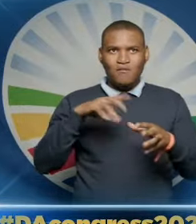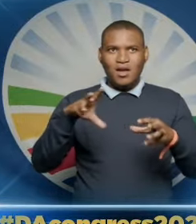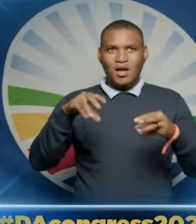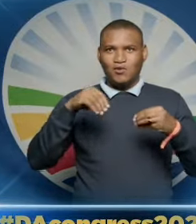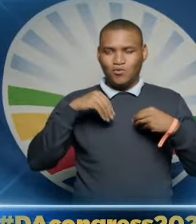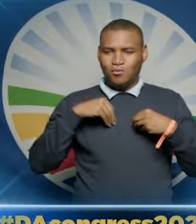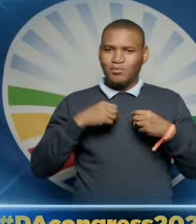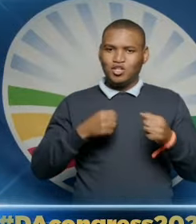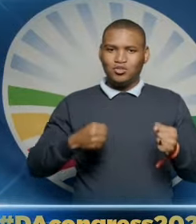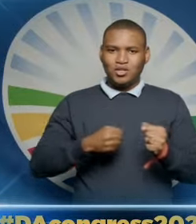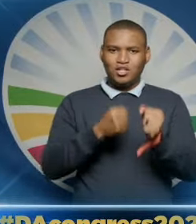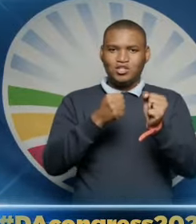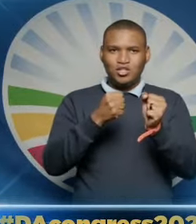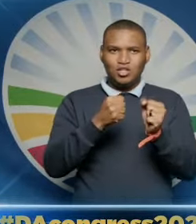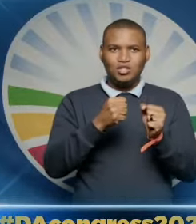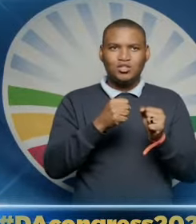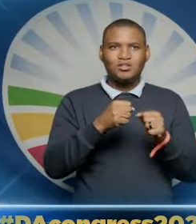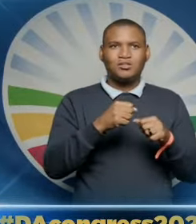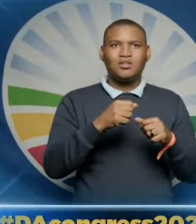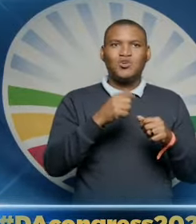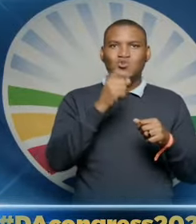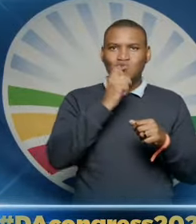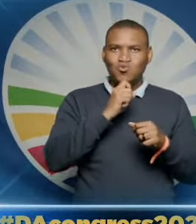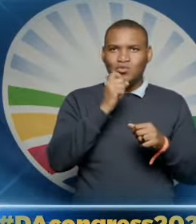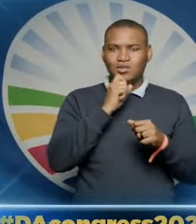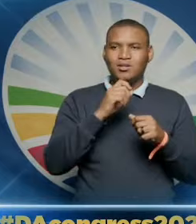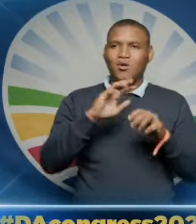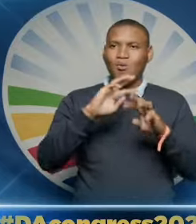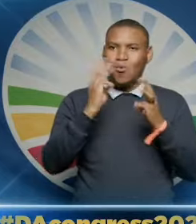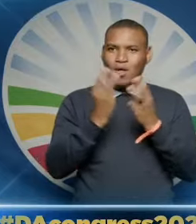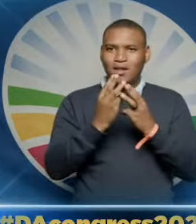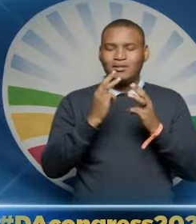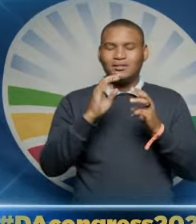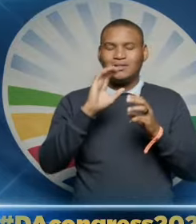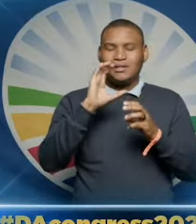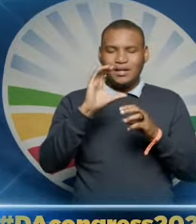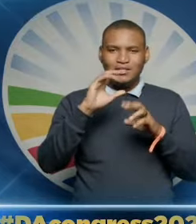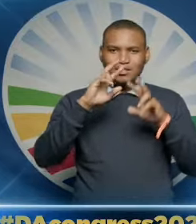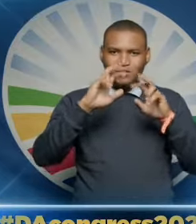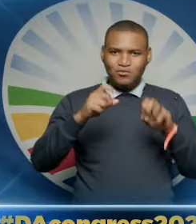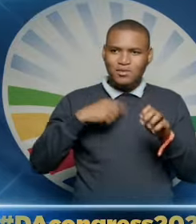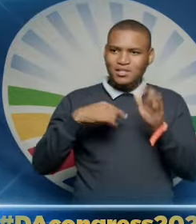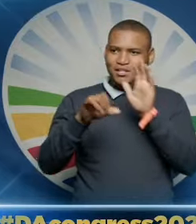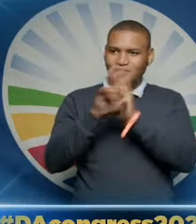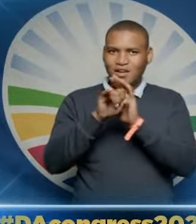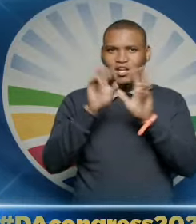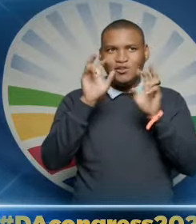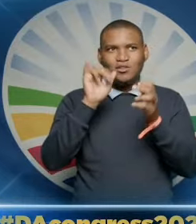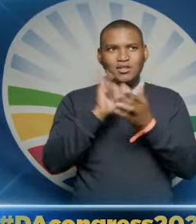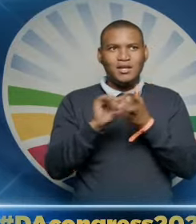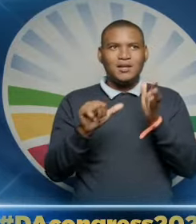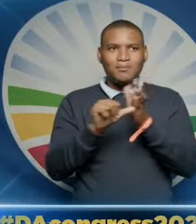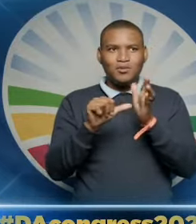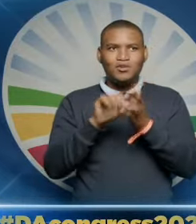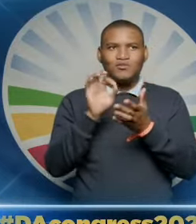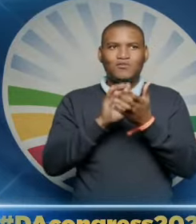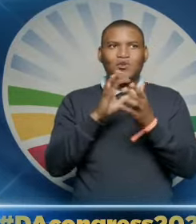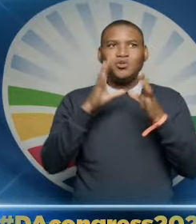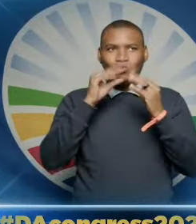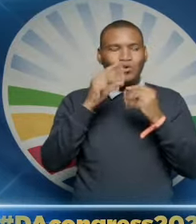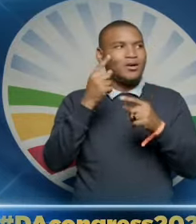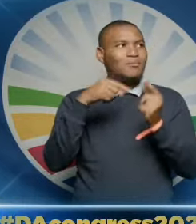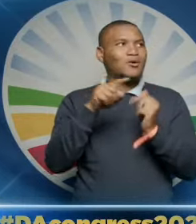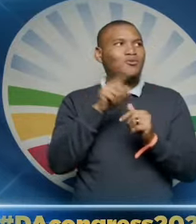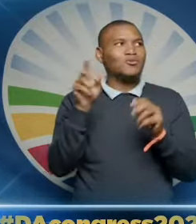strategic direction, and using world-class research, we must identify the issues that matter most to voters and talk about